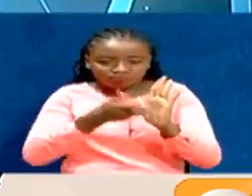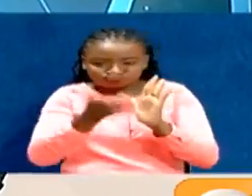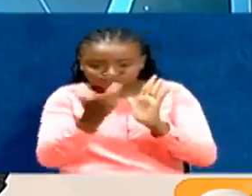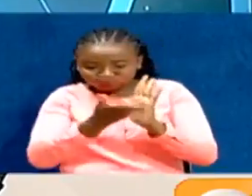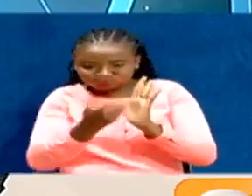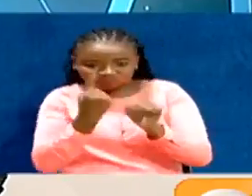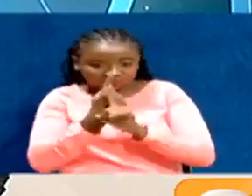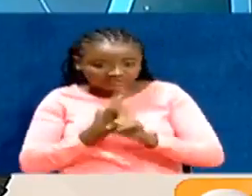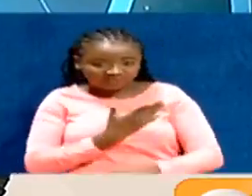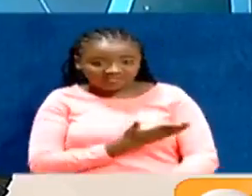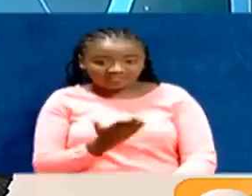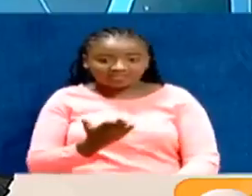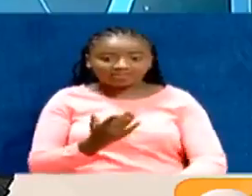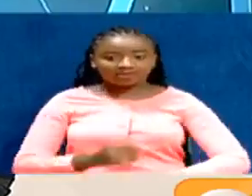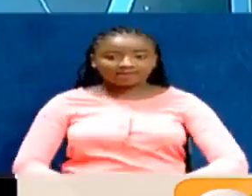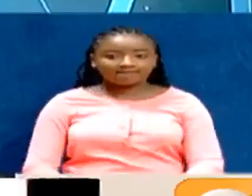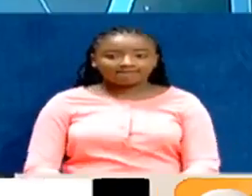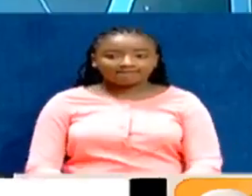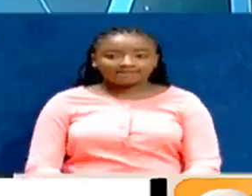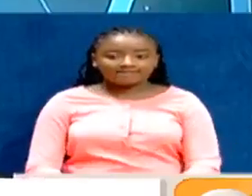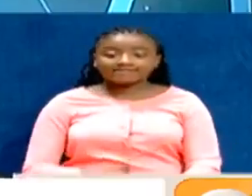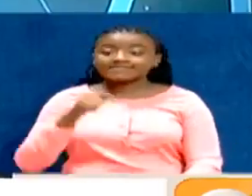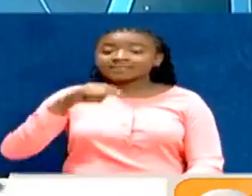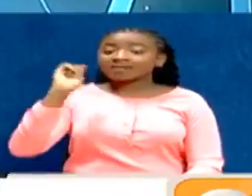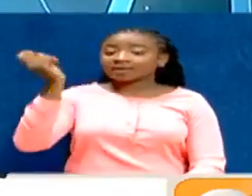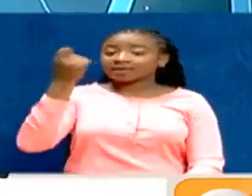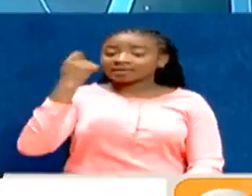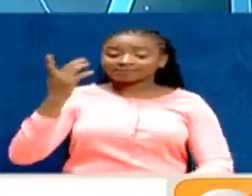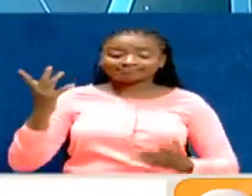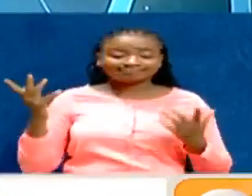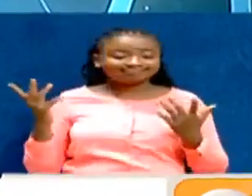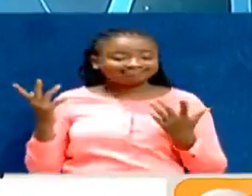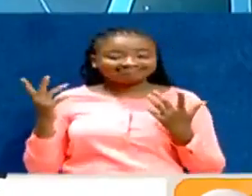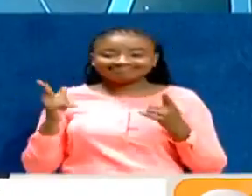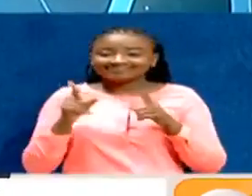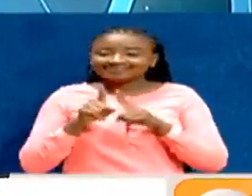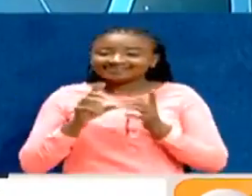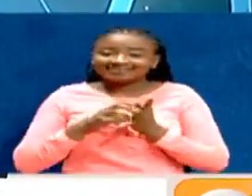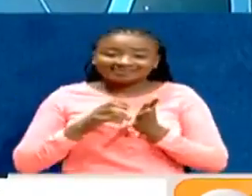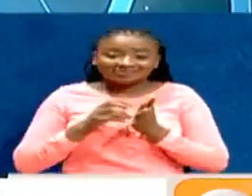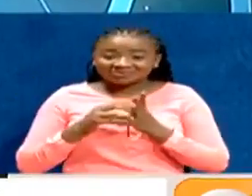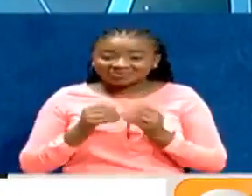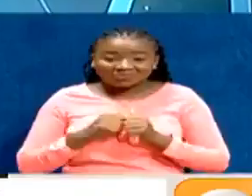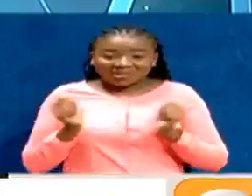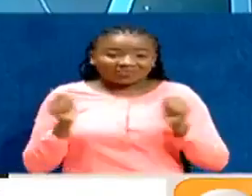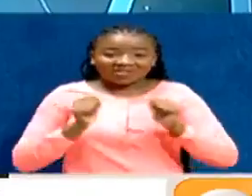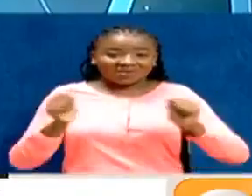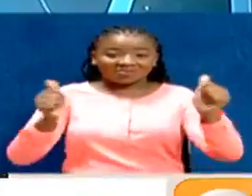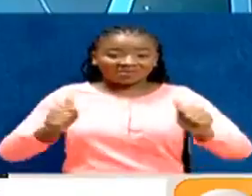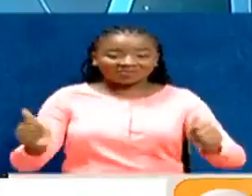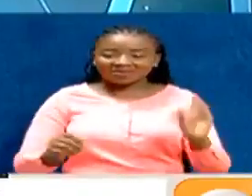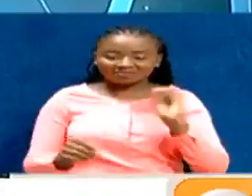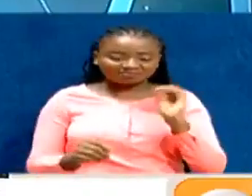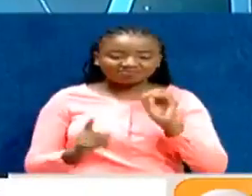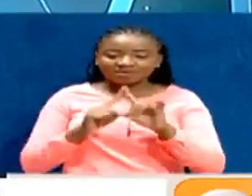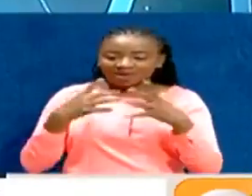other measures put in place in late March, Kenya is still not out of the woods just yet. Health experts had